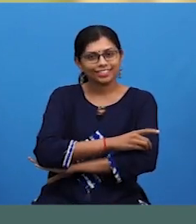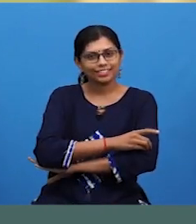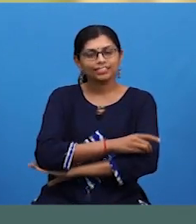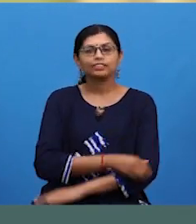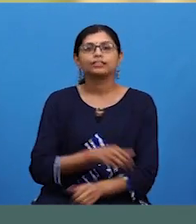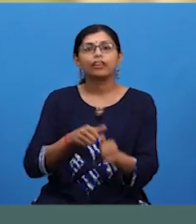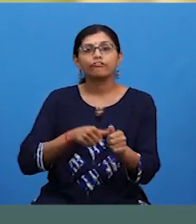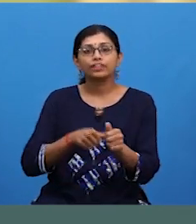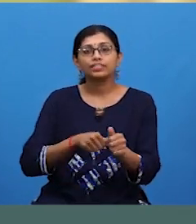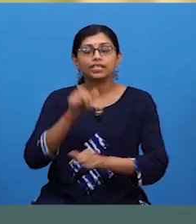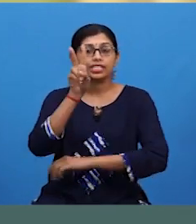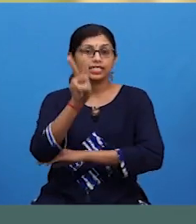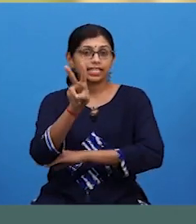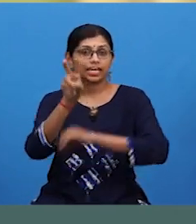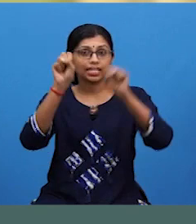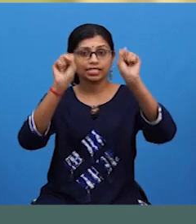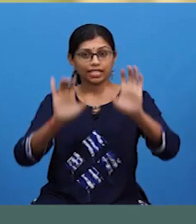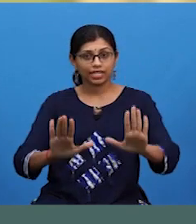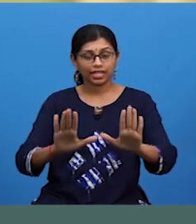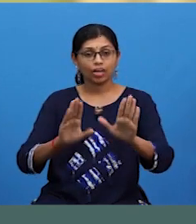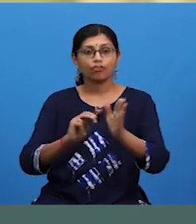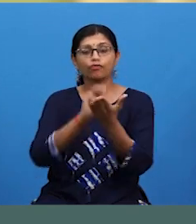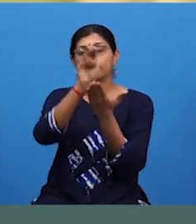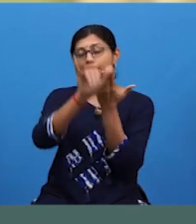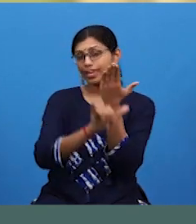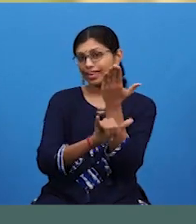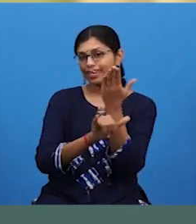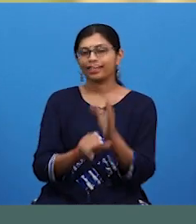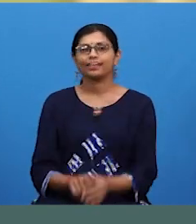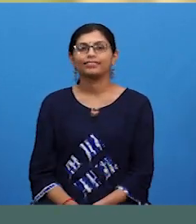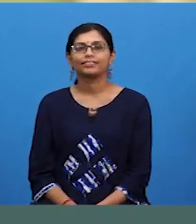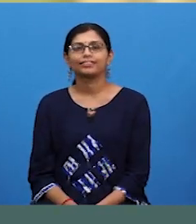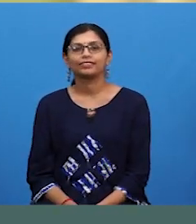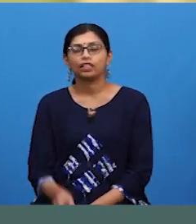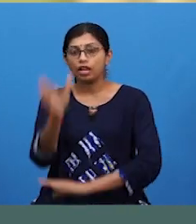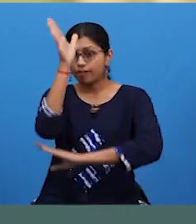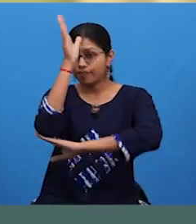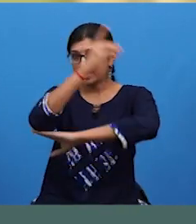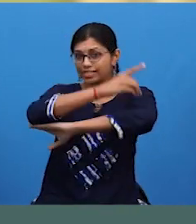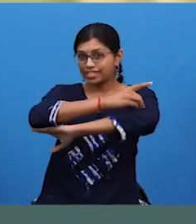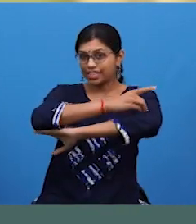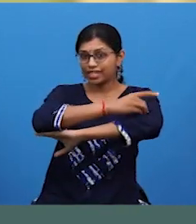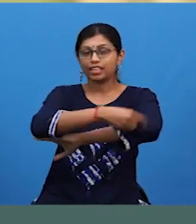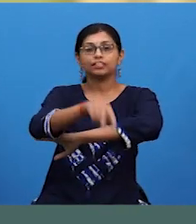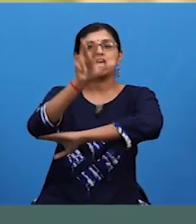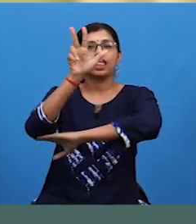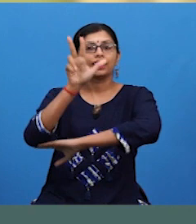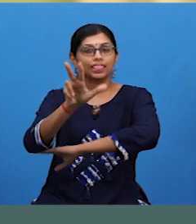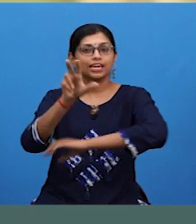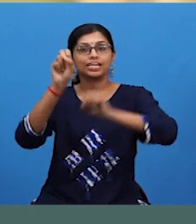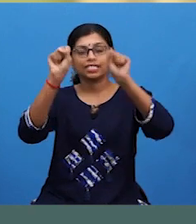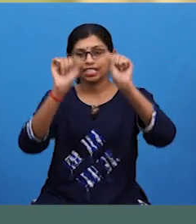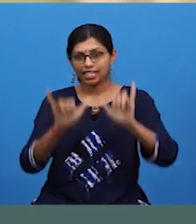is celebrated on every second Sunday of May, and Father's Day is mostly